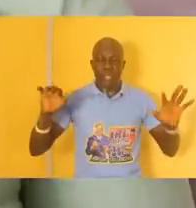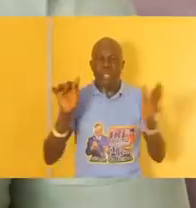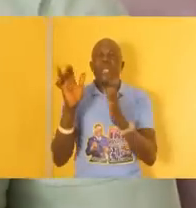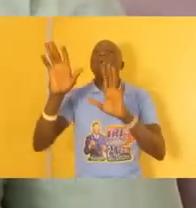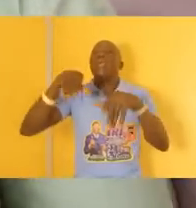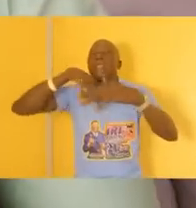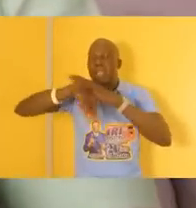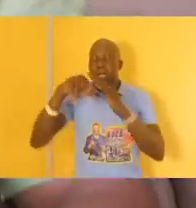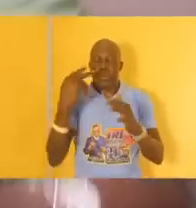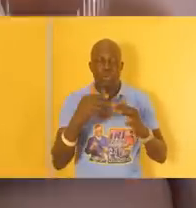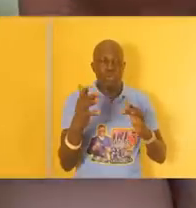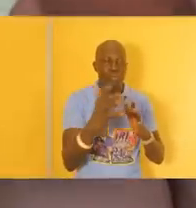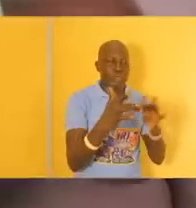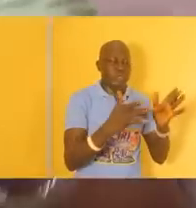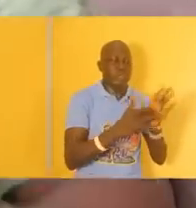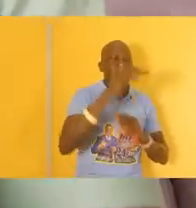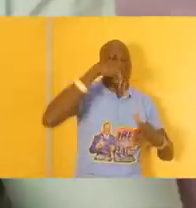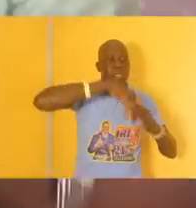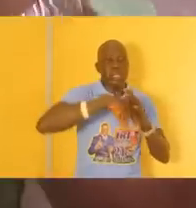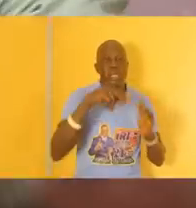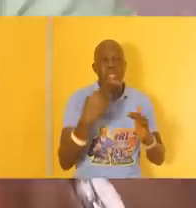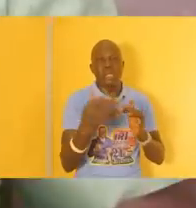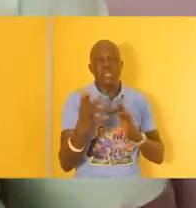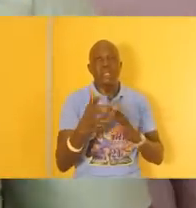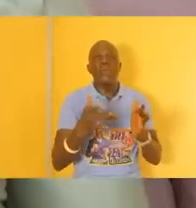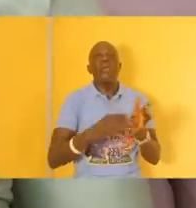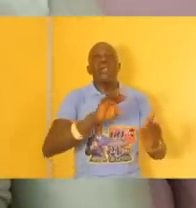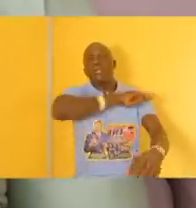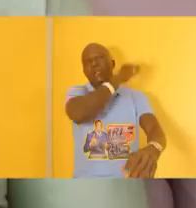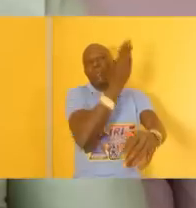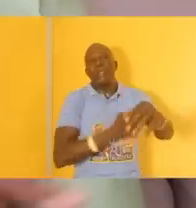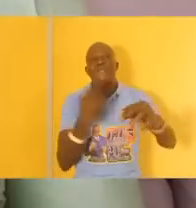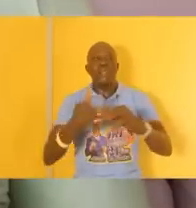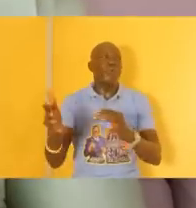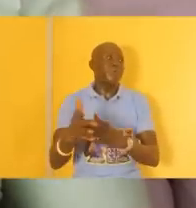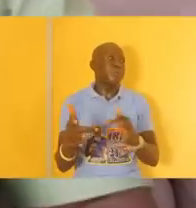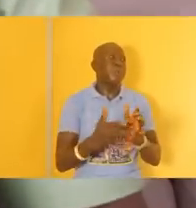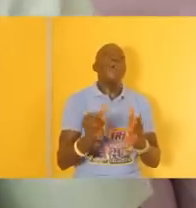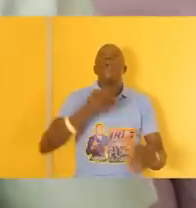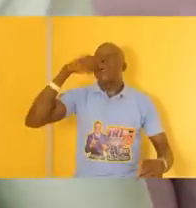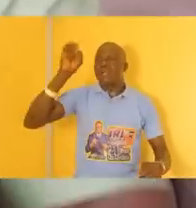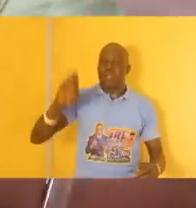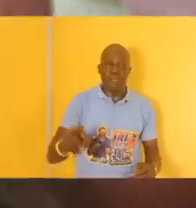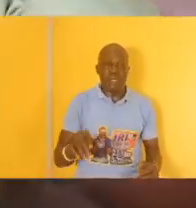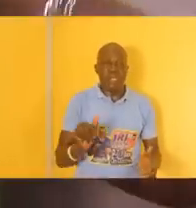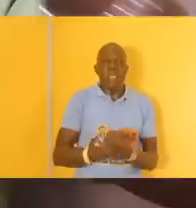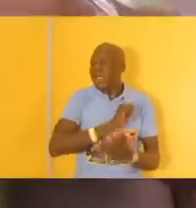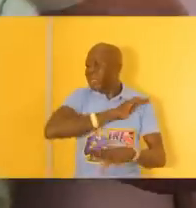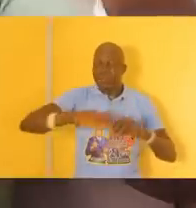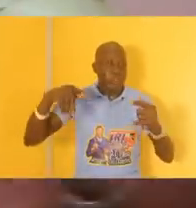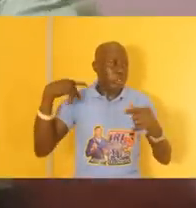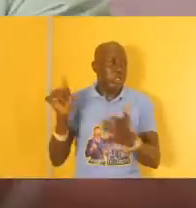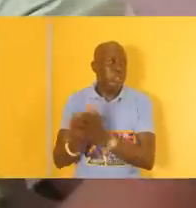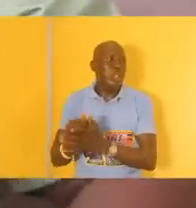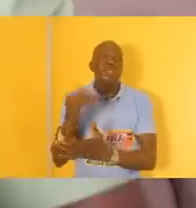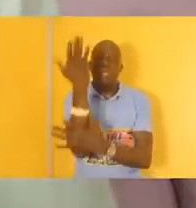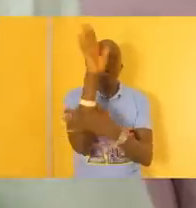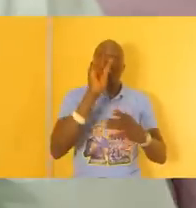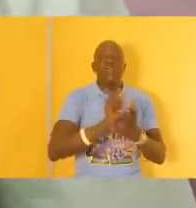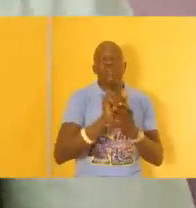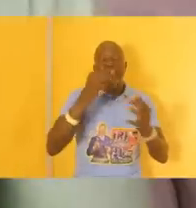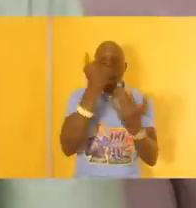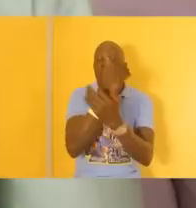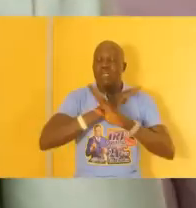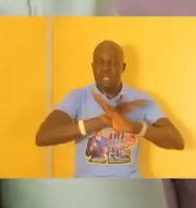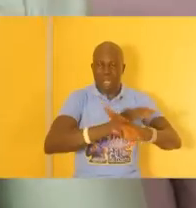you, Jesus. Listen to me, sir. Listen, sir. They didn't grant you visa, you said you are not interested. If you